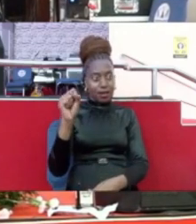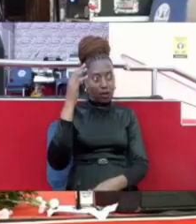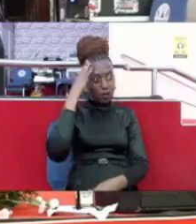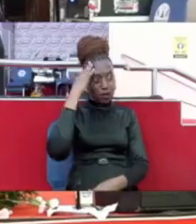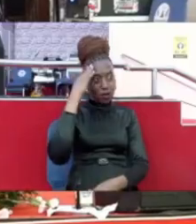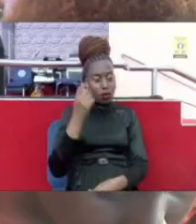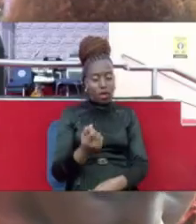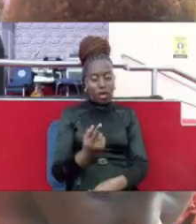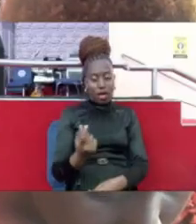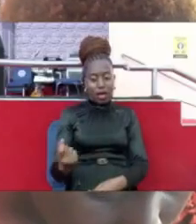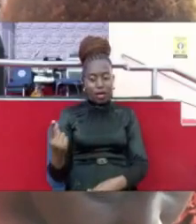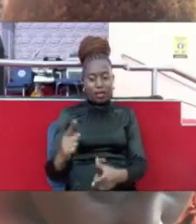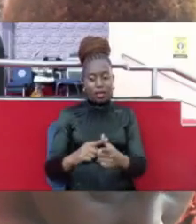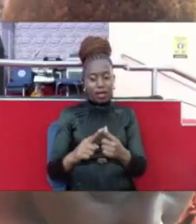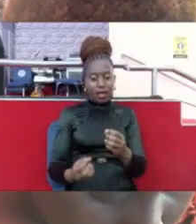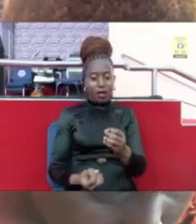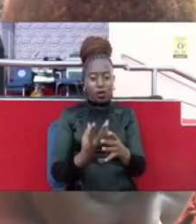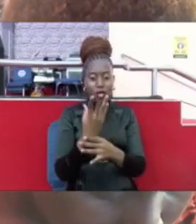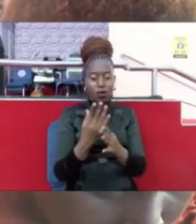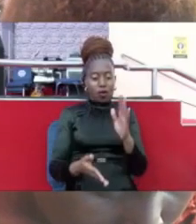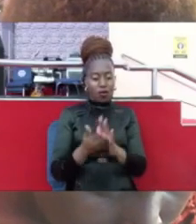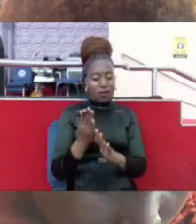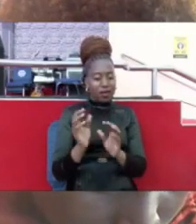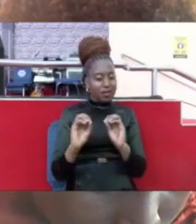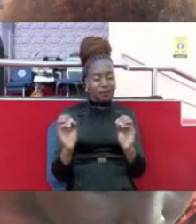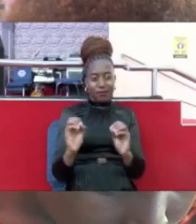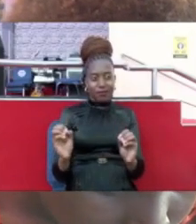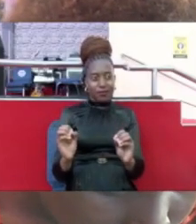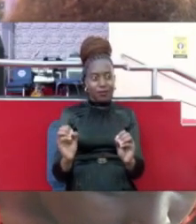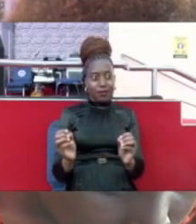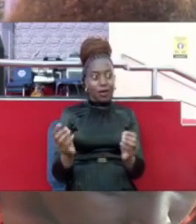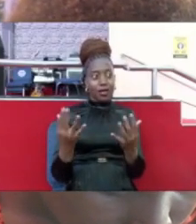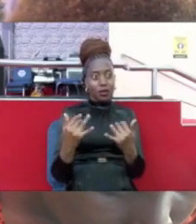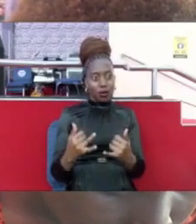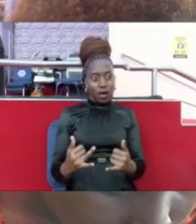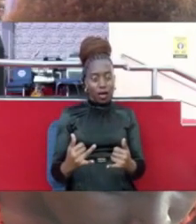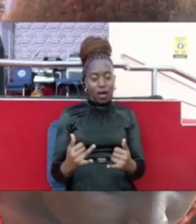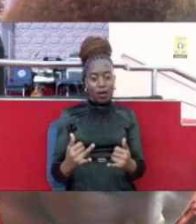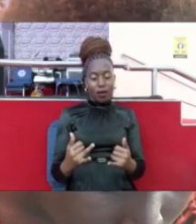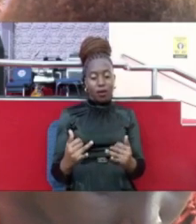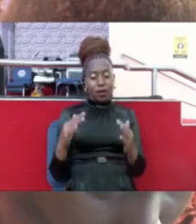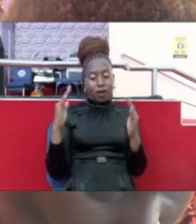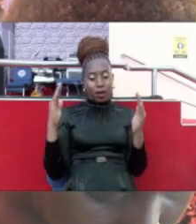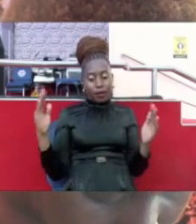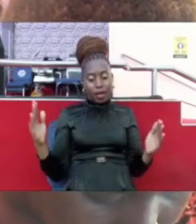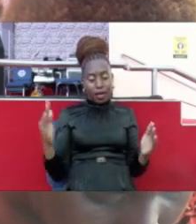But then it'll disappear fast. So the bigger that you plant,